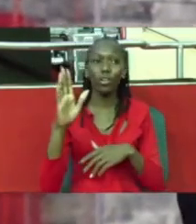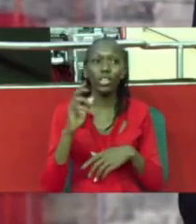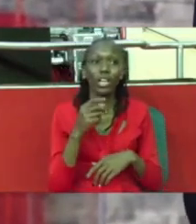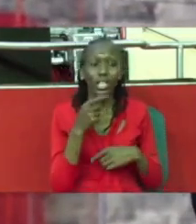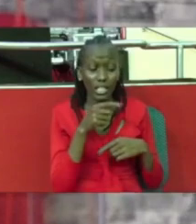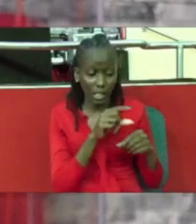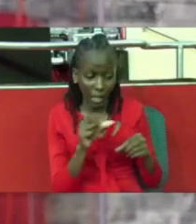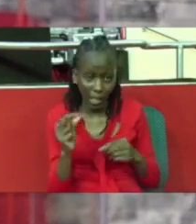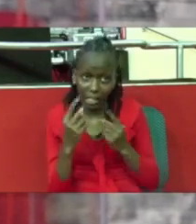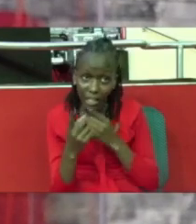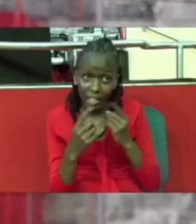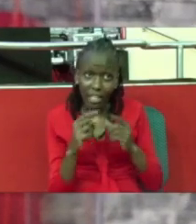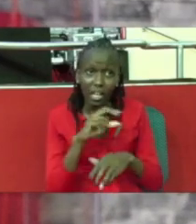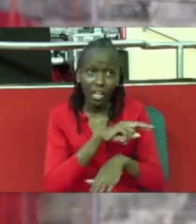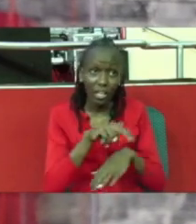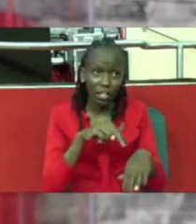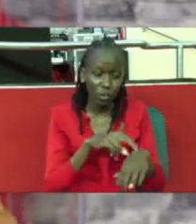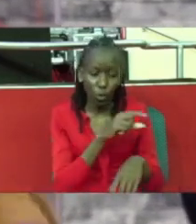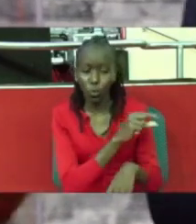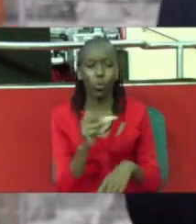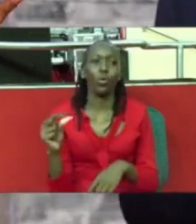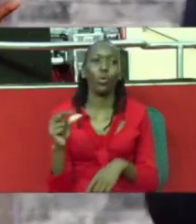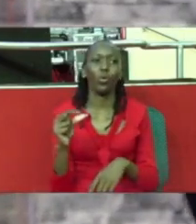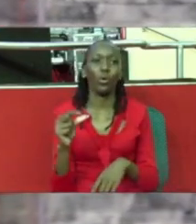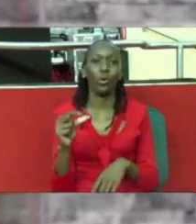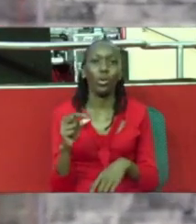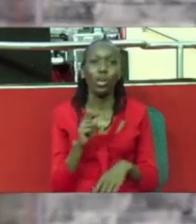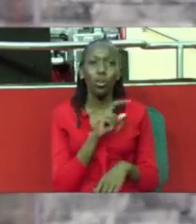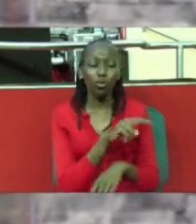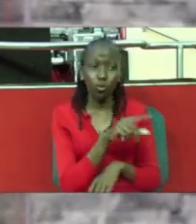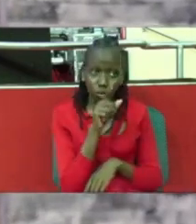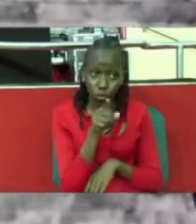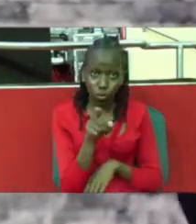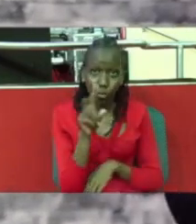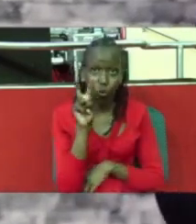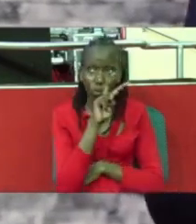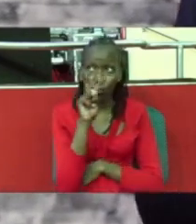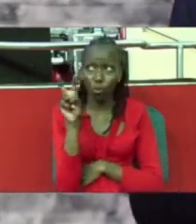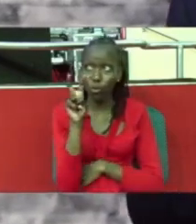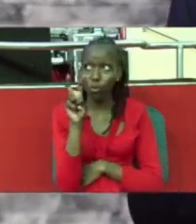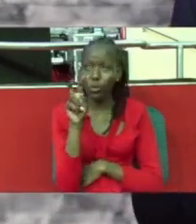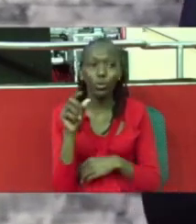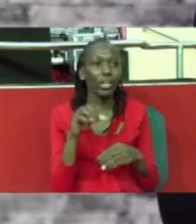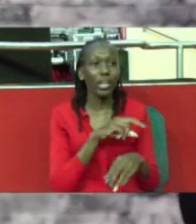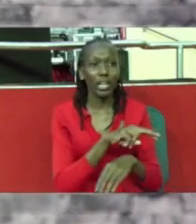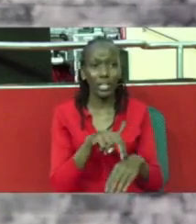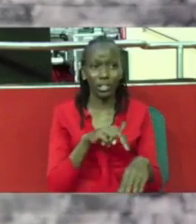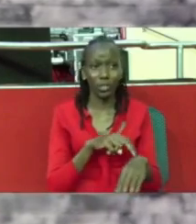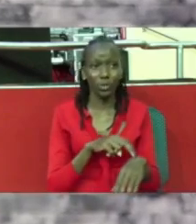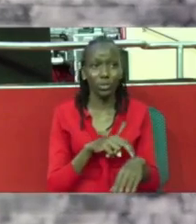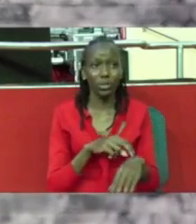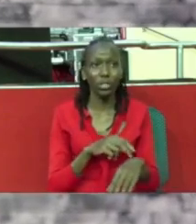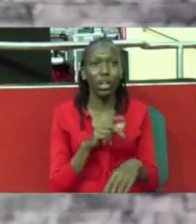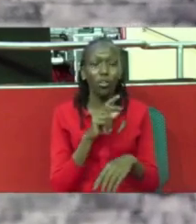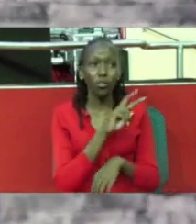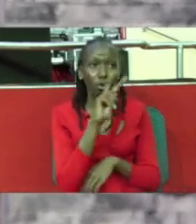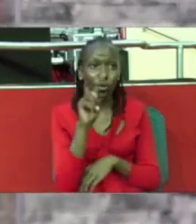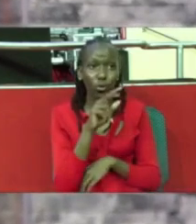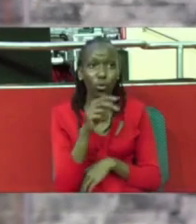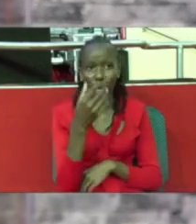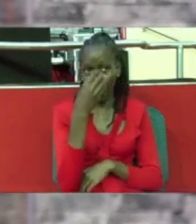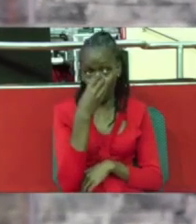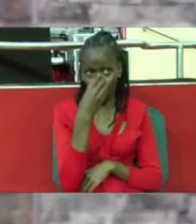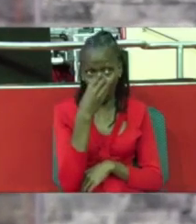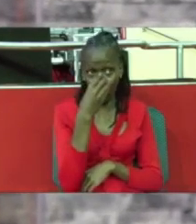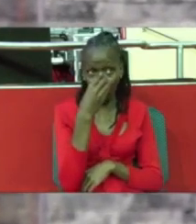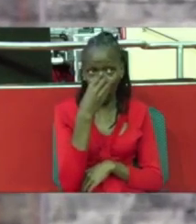go. Mnaambia taifa lienende. You are looking at the nation. Mnatazama taifa. You are saying, you are pointing at the present. Mnamtazama ama kumuonyesha